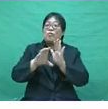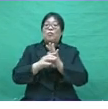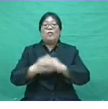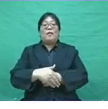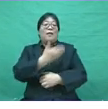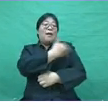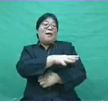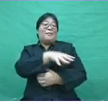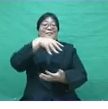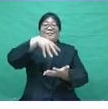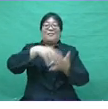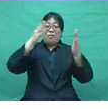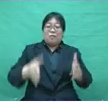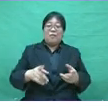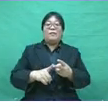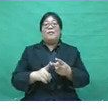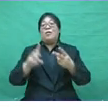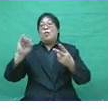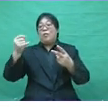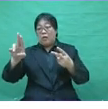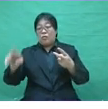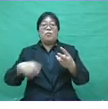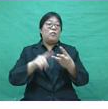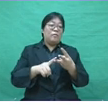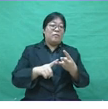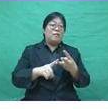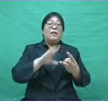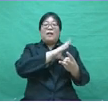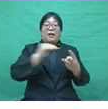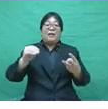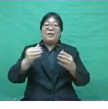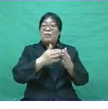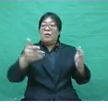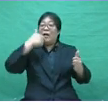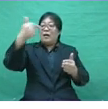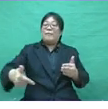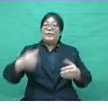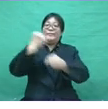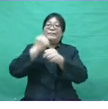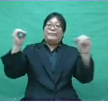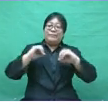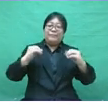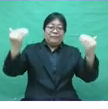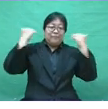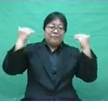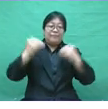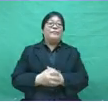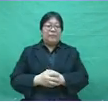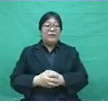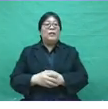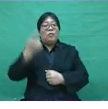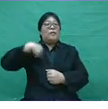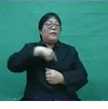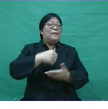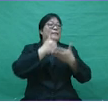ex-convicts, person with disability, and prolonged unemployed graduate. To address mobility-related issues and